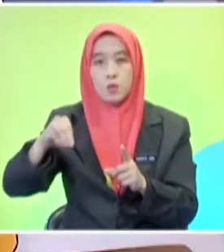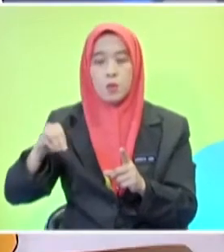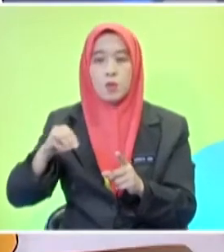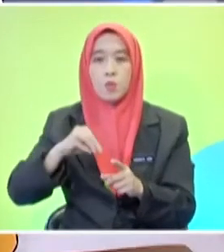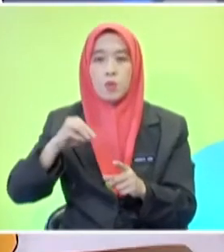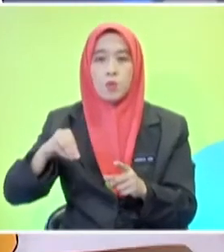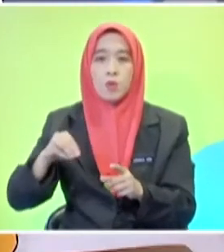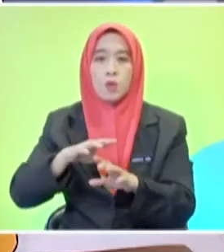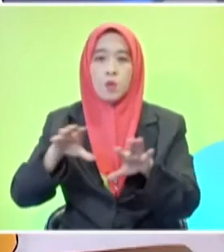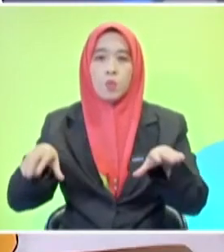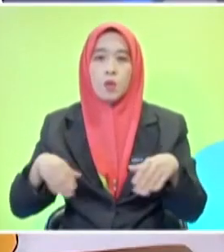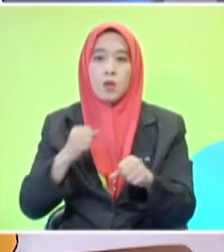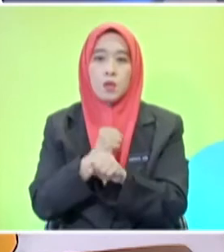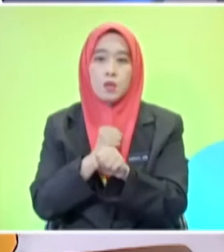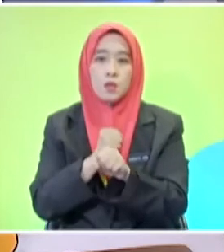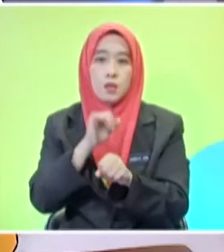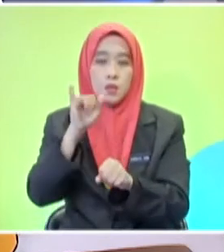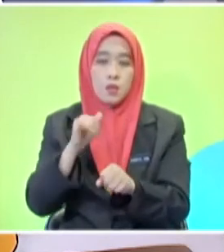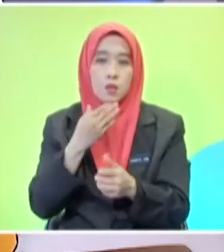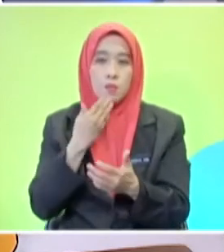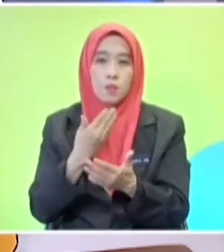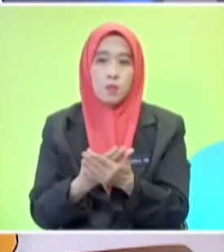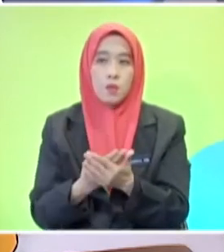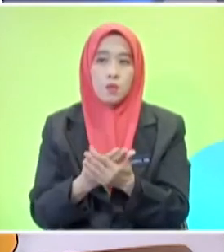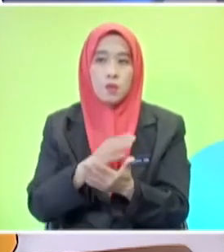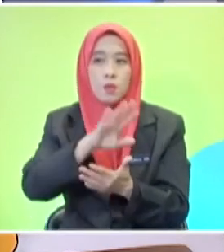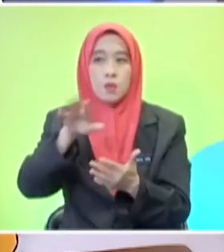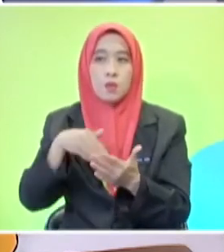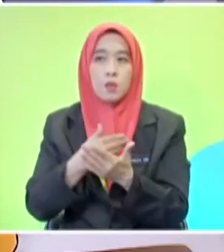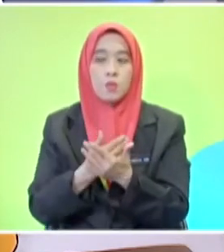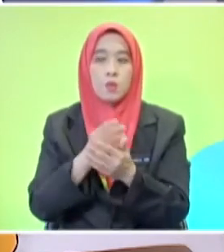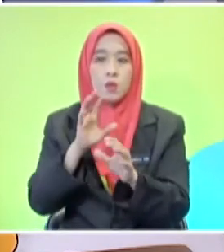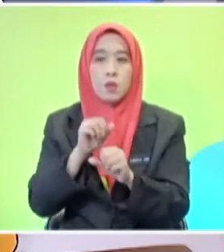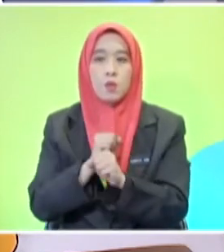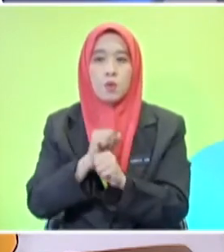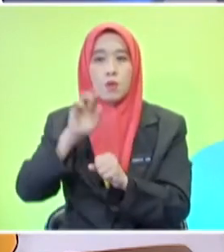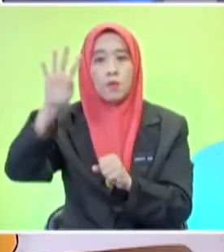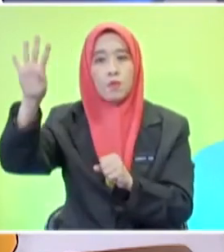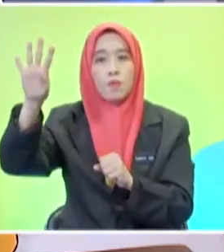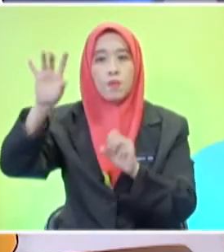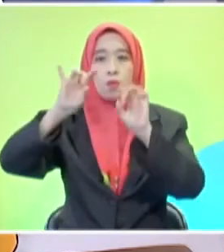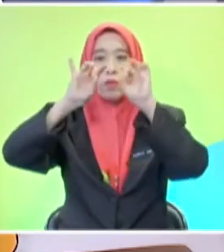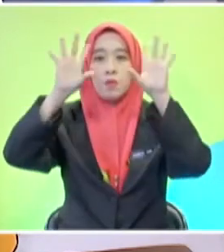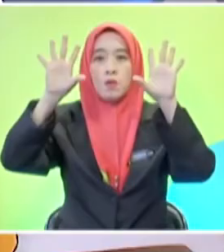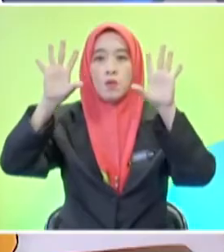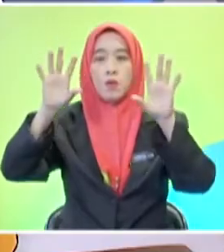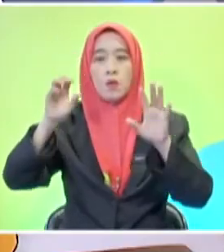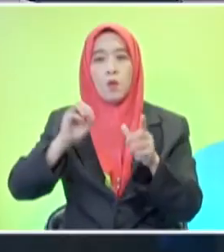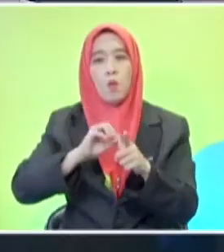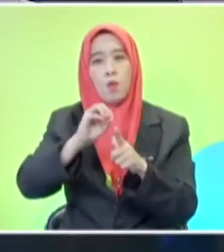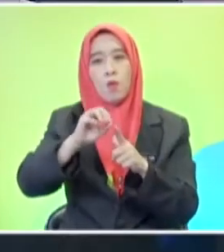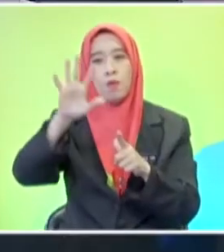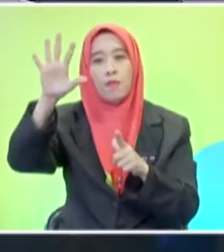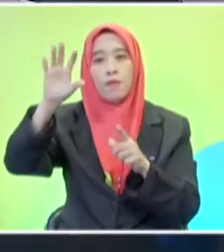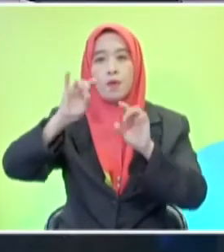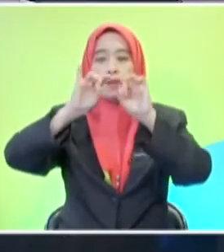So I'll give them, I think they deserve at least 4 stars to 5 stars. 5 stars, I think. 5